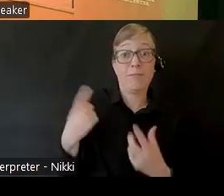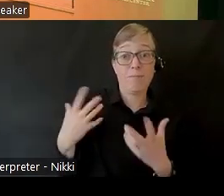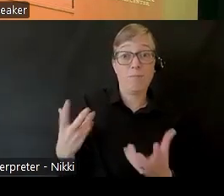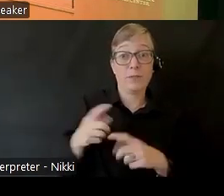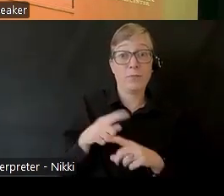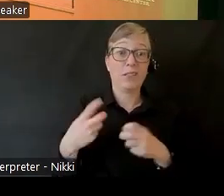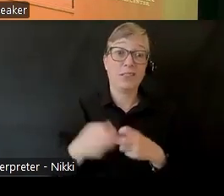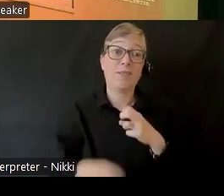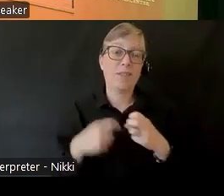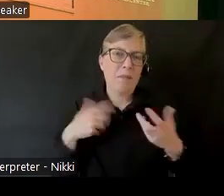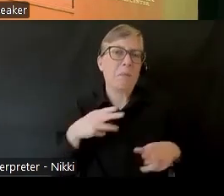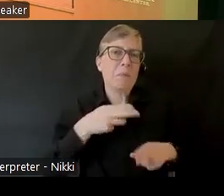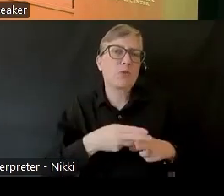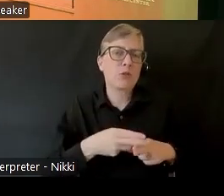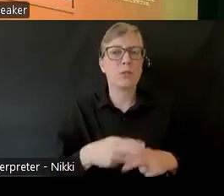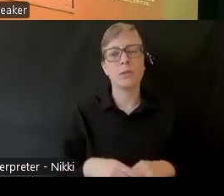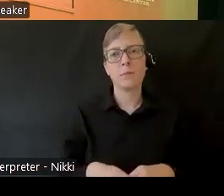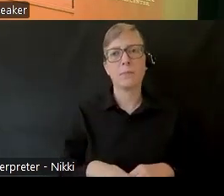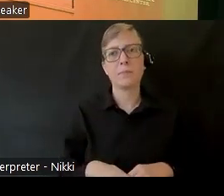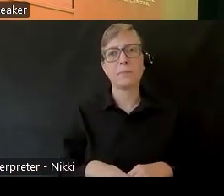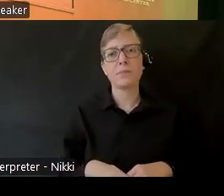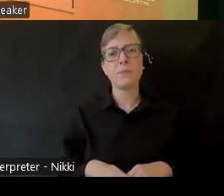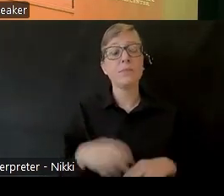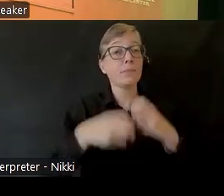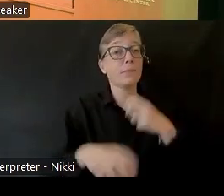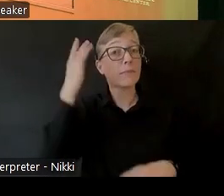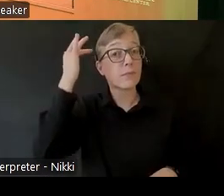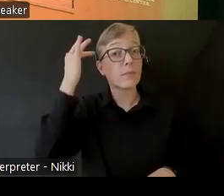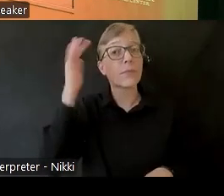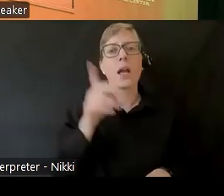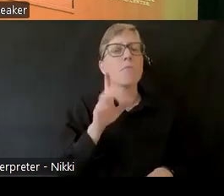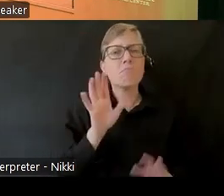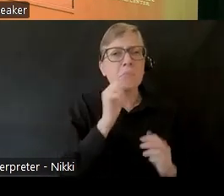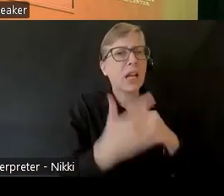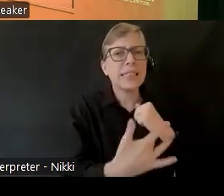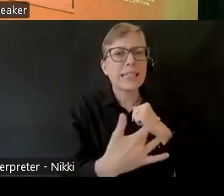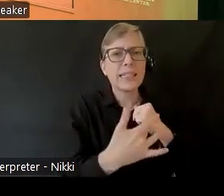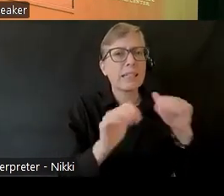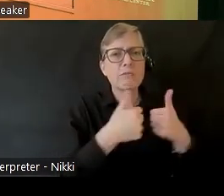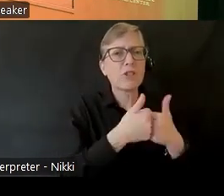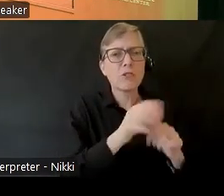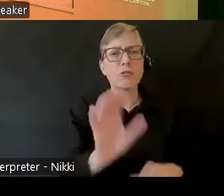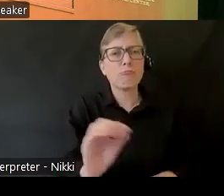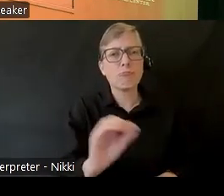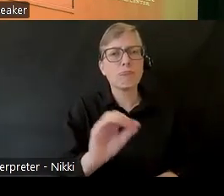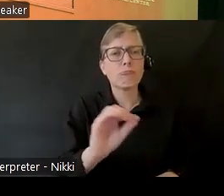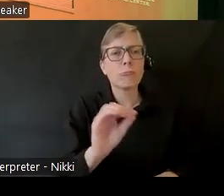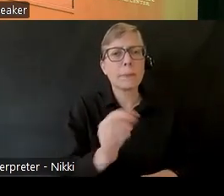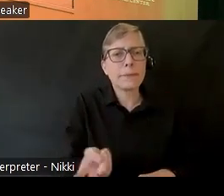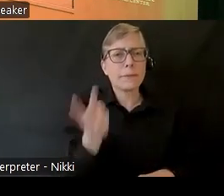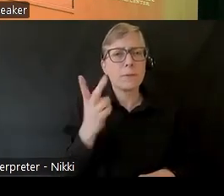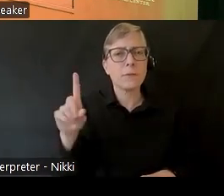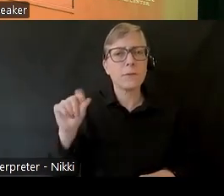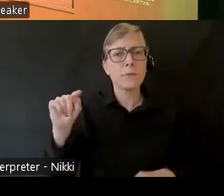I mentioned this here because not because it's technically challenging, it's just merging two data sets together